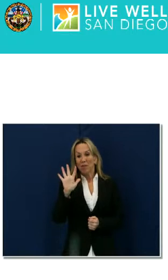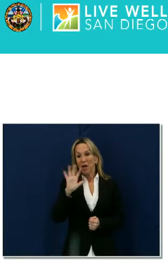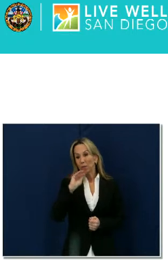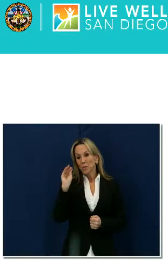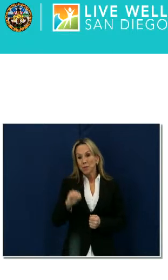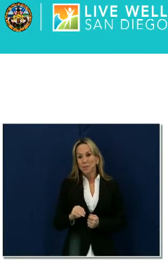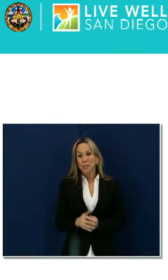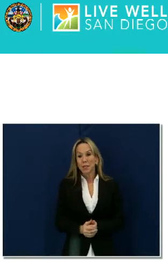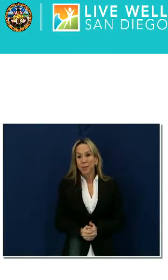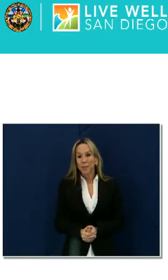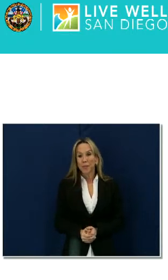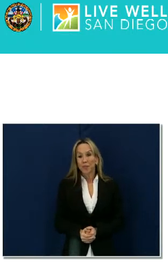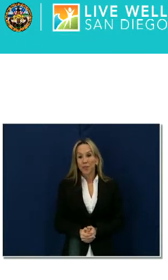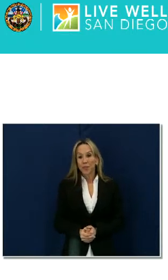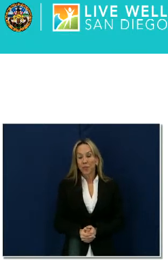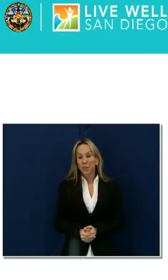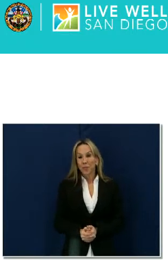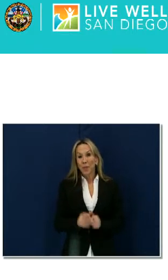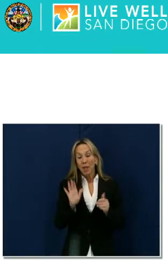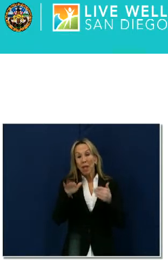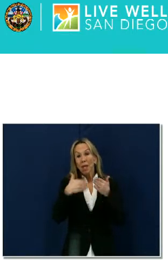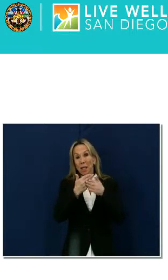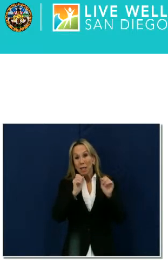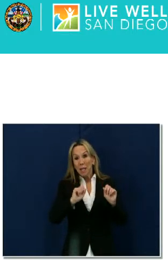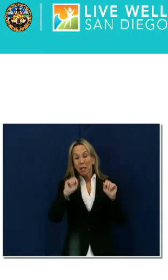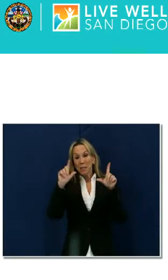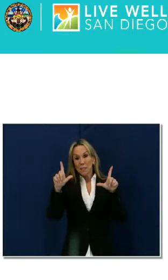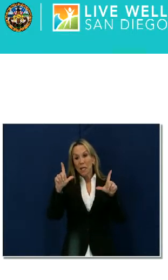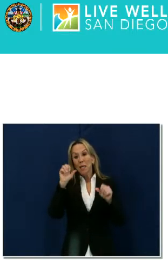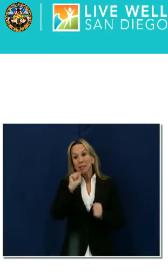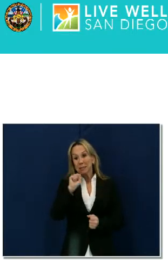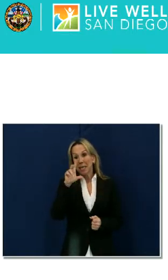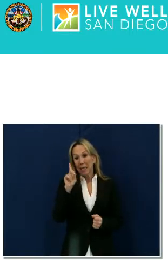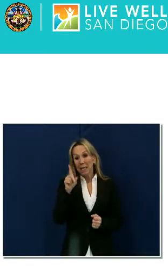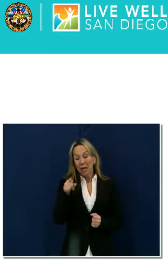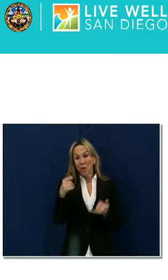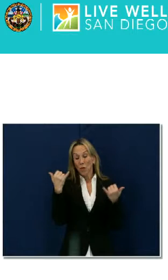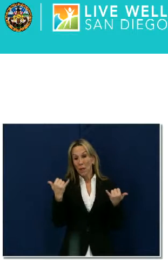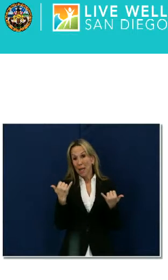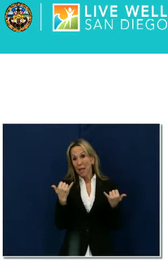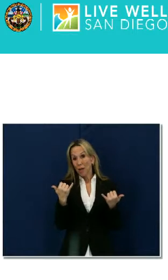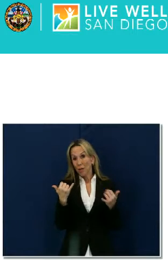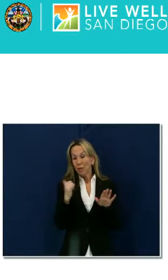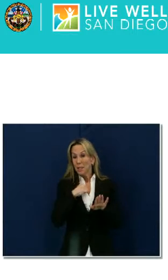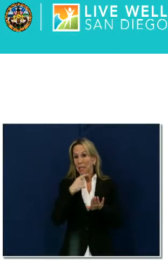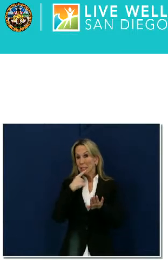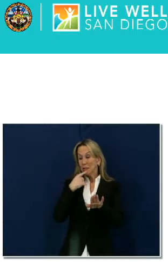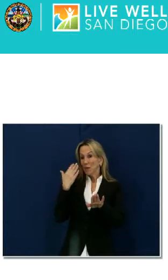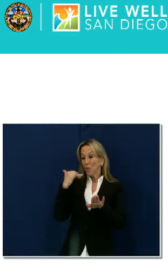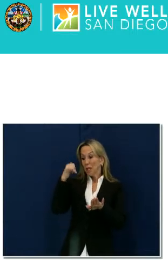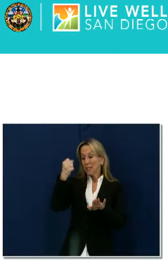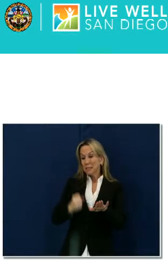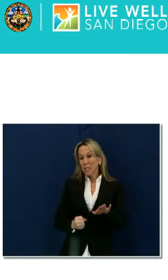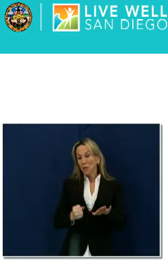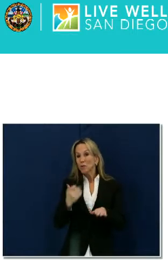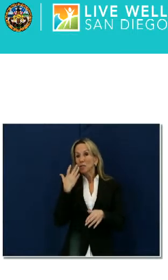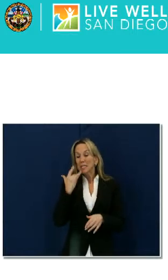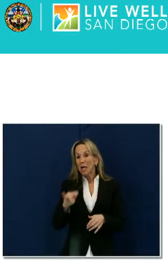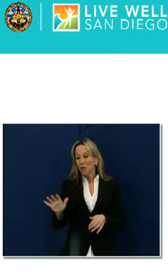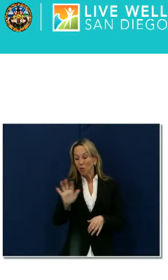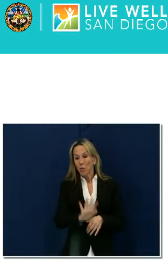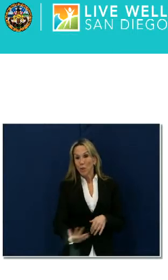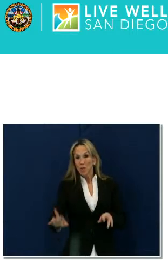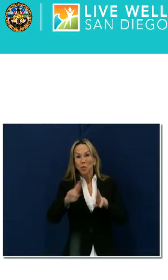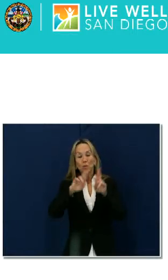0.5%. Now, in the next slide, San Diego is under, as I stated, the Southern California region, along